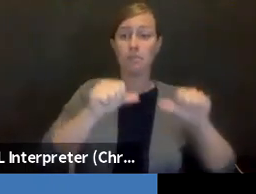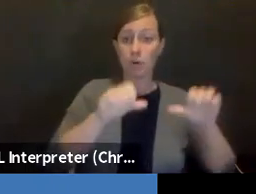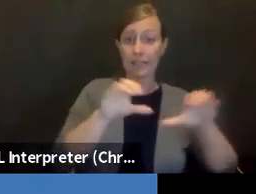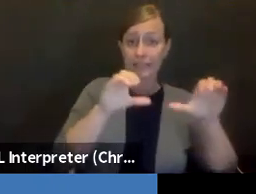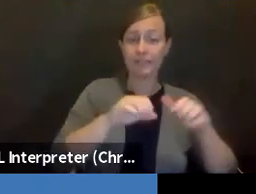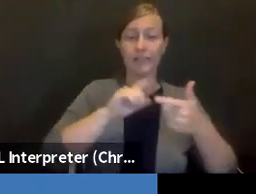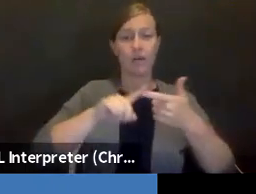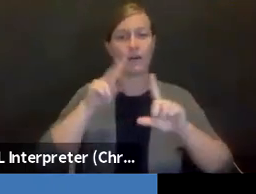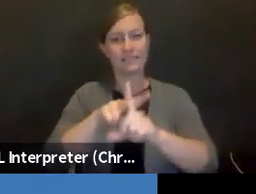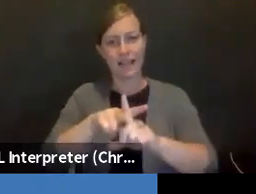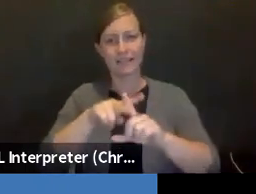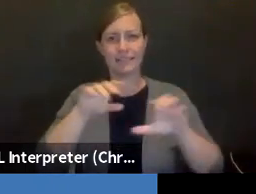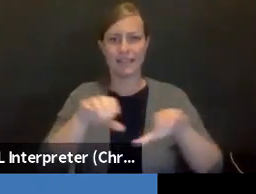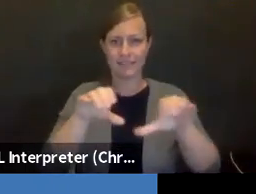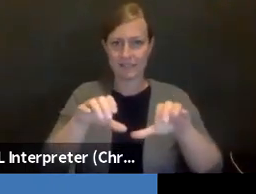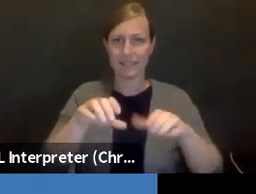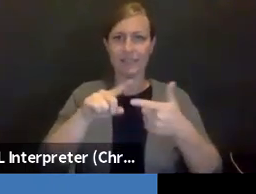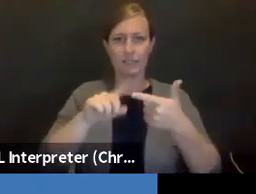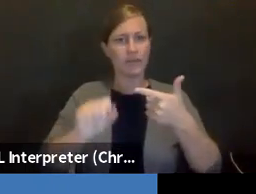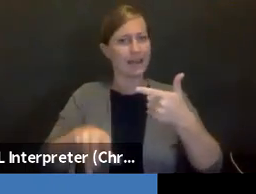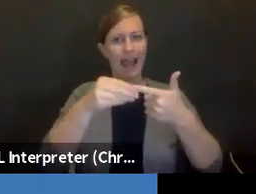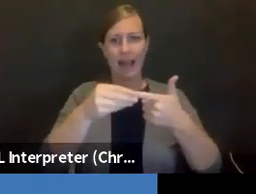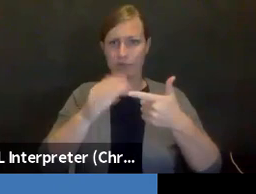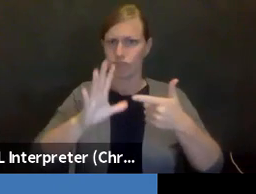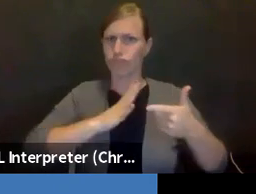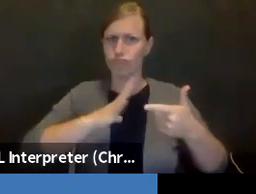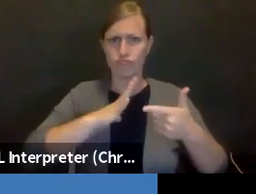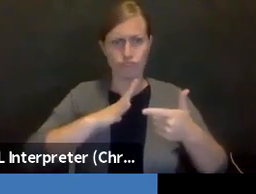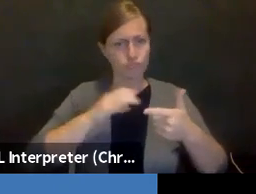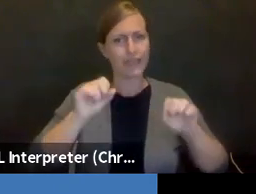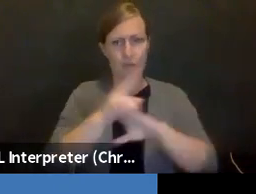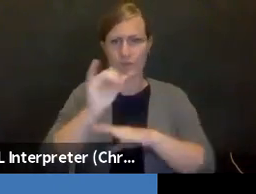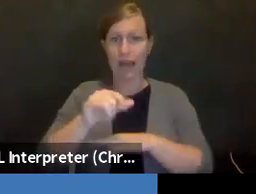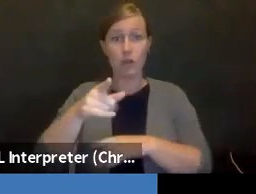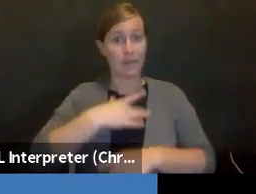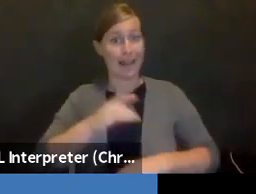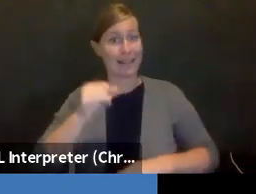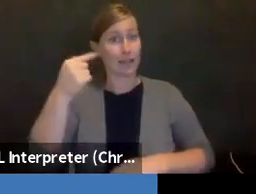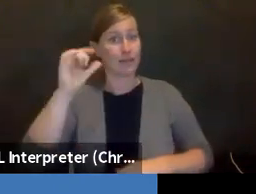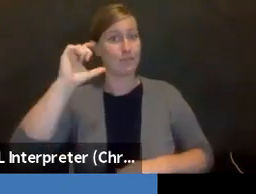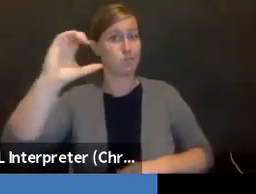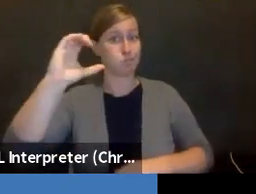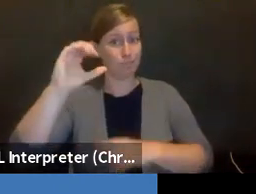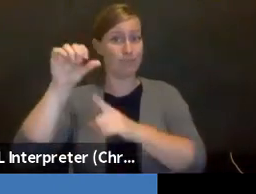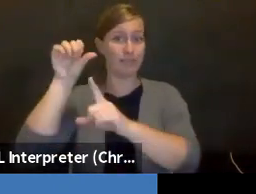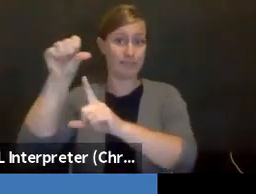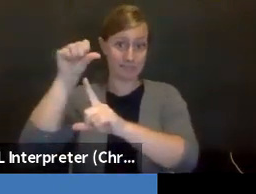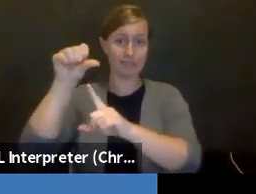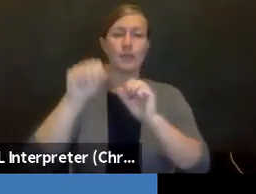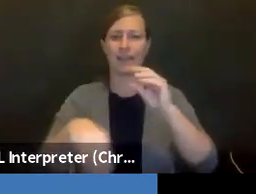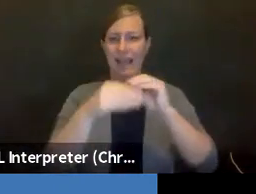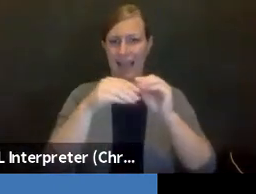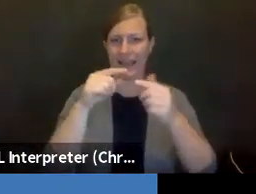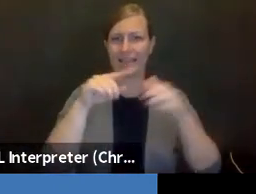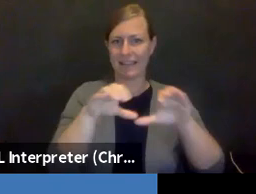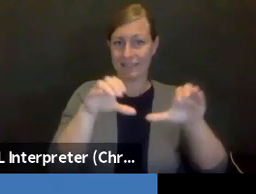the add. If that's your format, I don't want to change that. If the green button is something that you like, then use it. You can also do